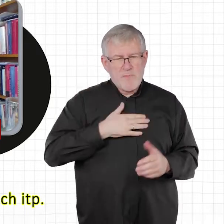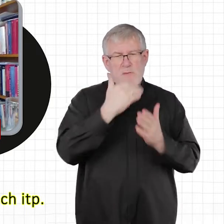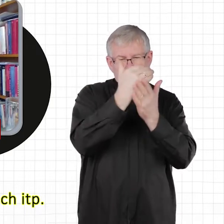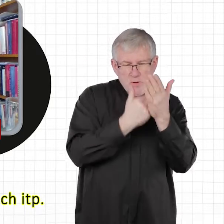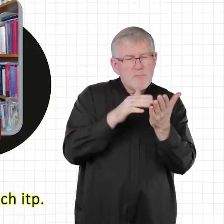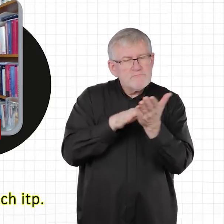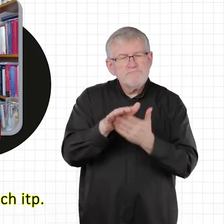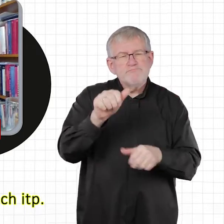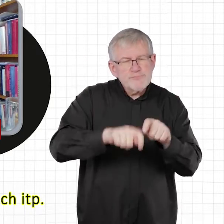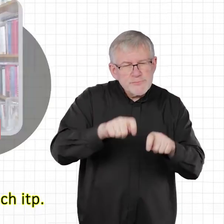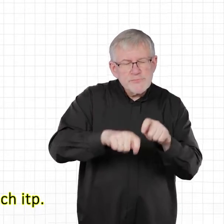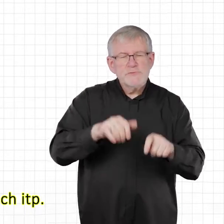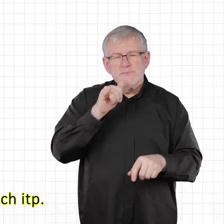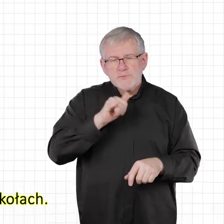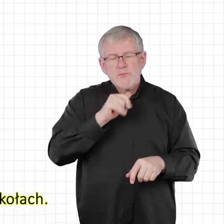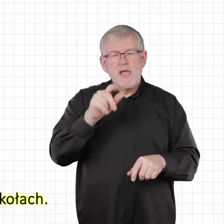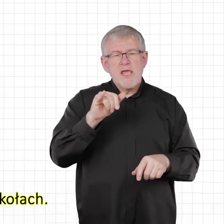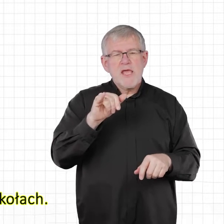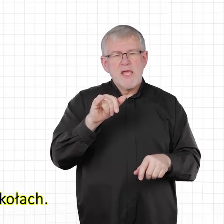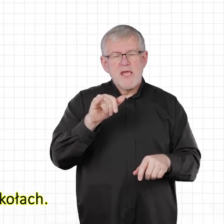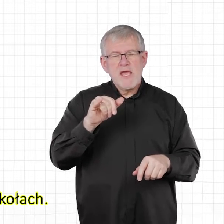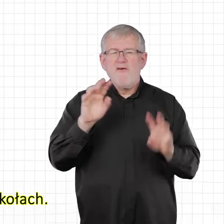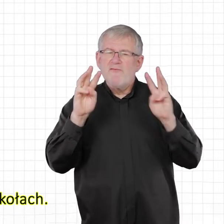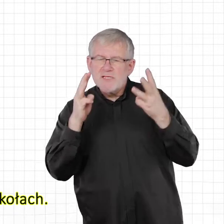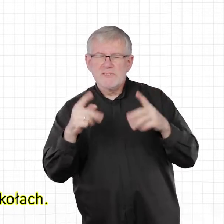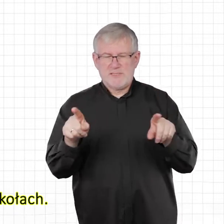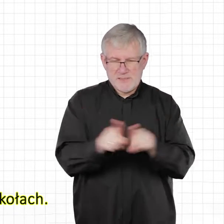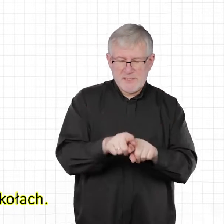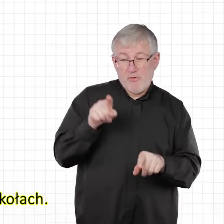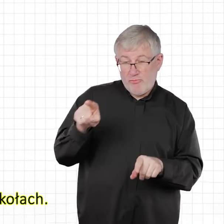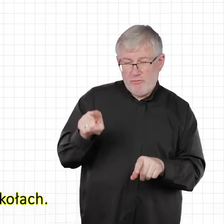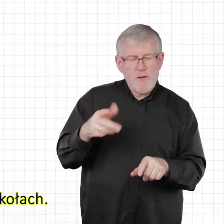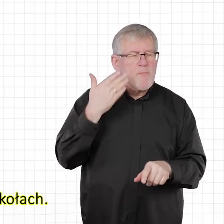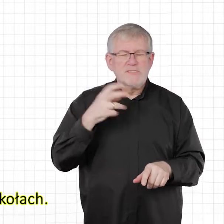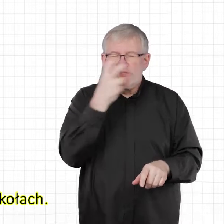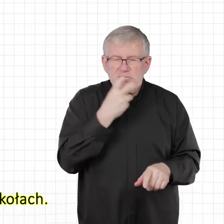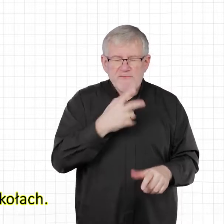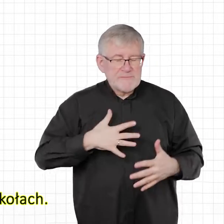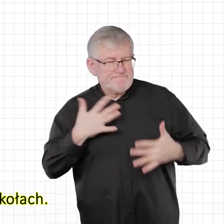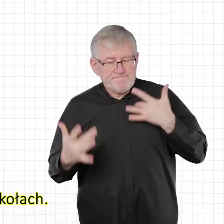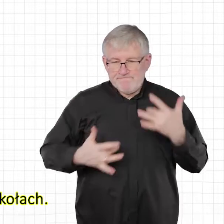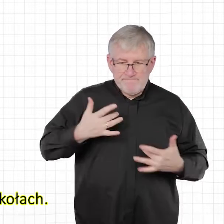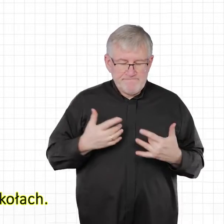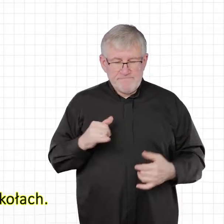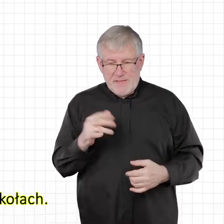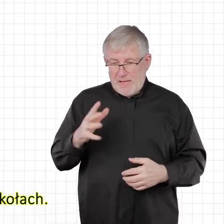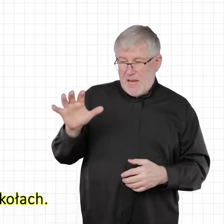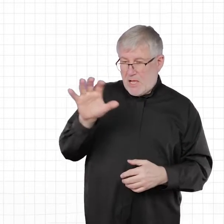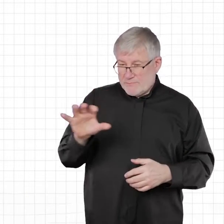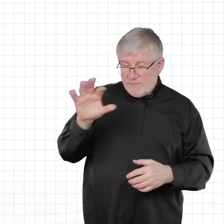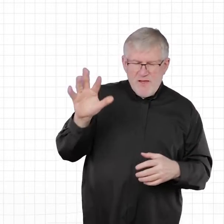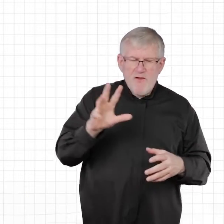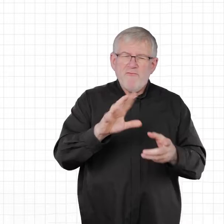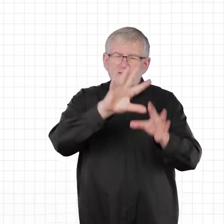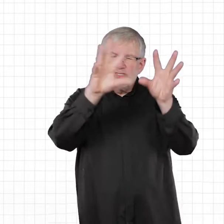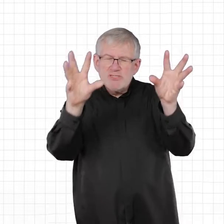so on, and the girls and not only girls in our schools, they are demanding that,